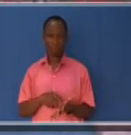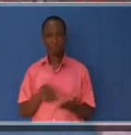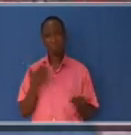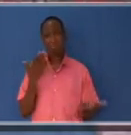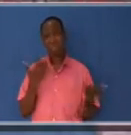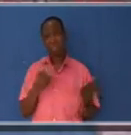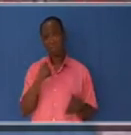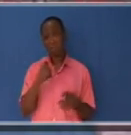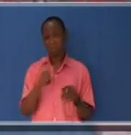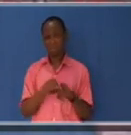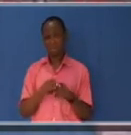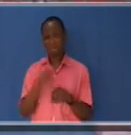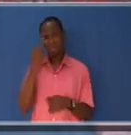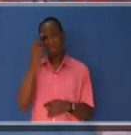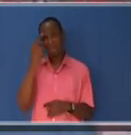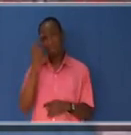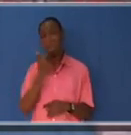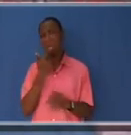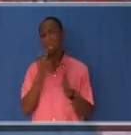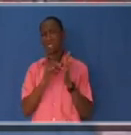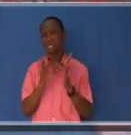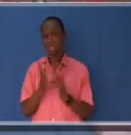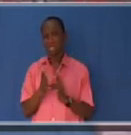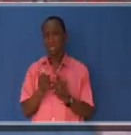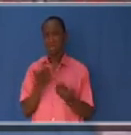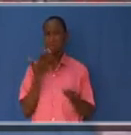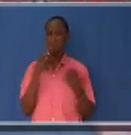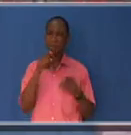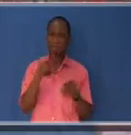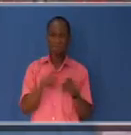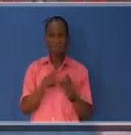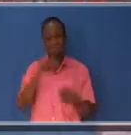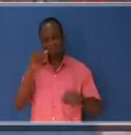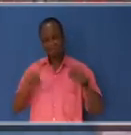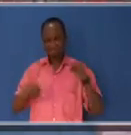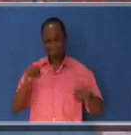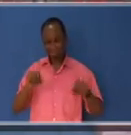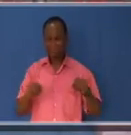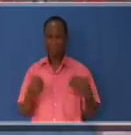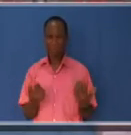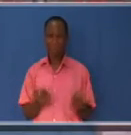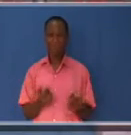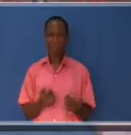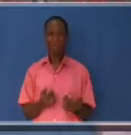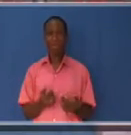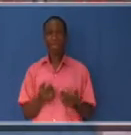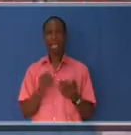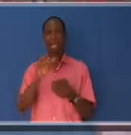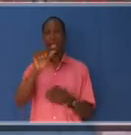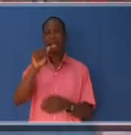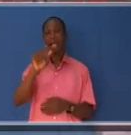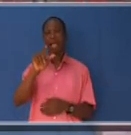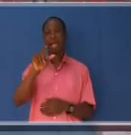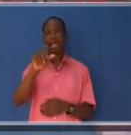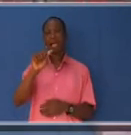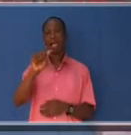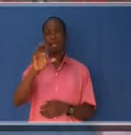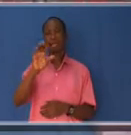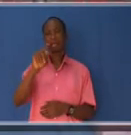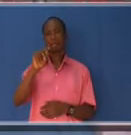mienu dikosi aduonu nan Peter a oni Jesus nante ye o san so ye Jesus